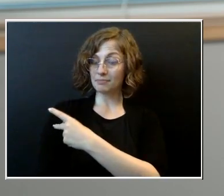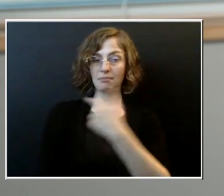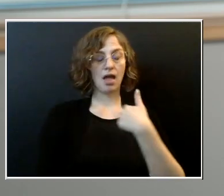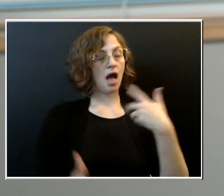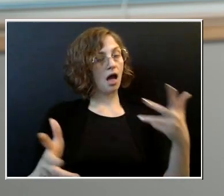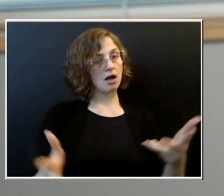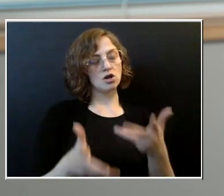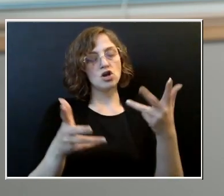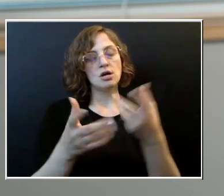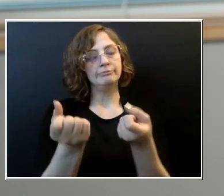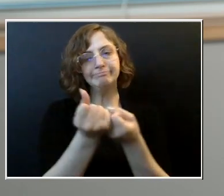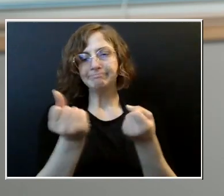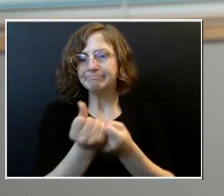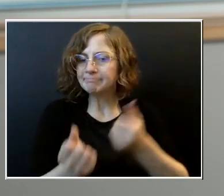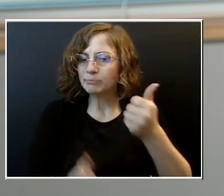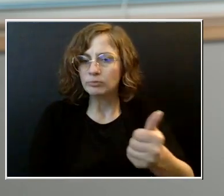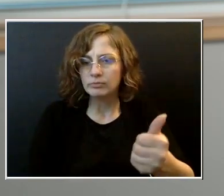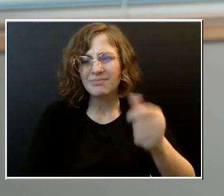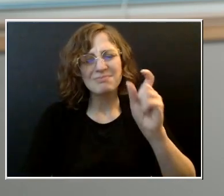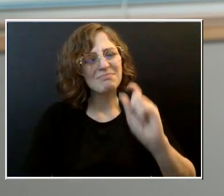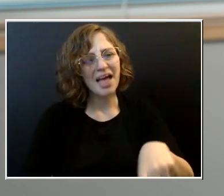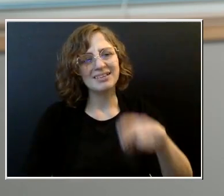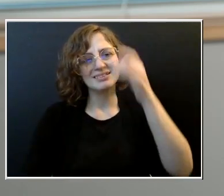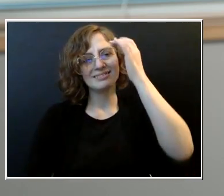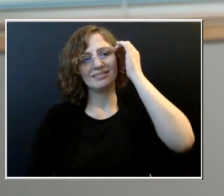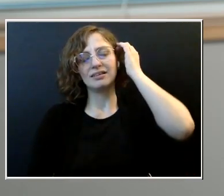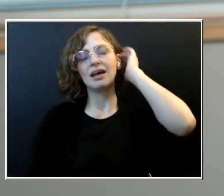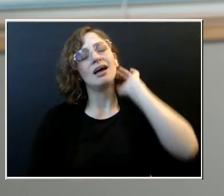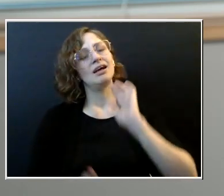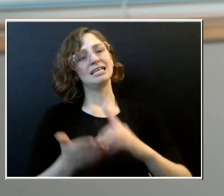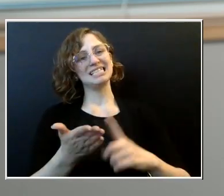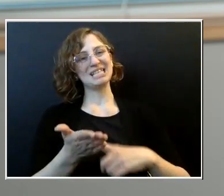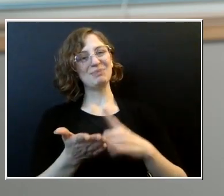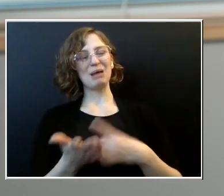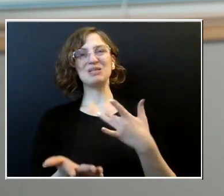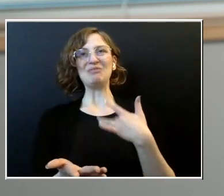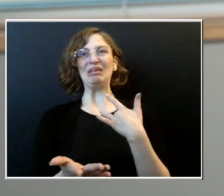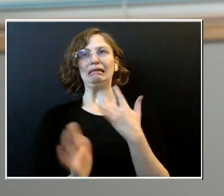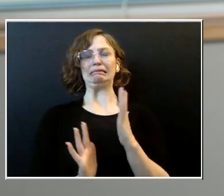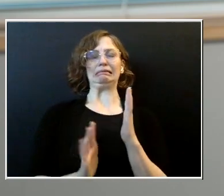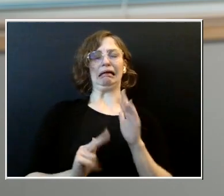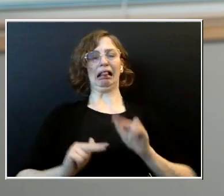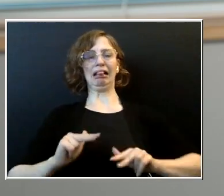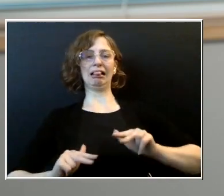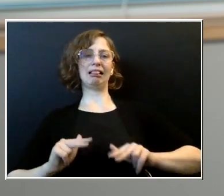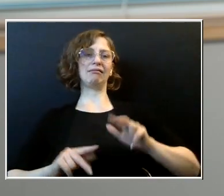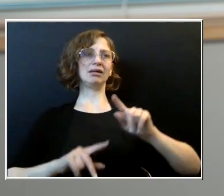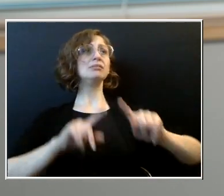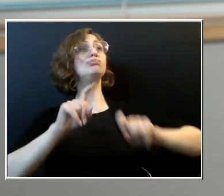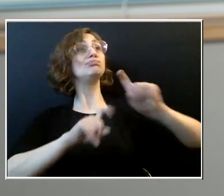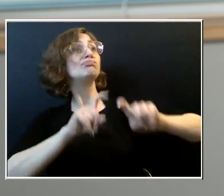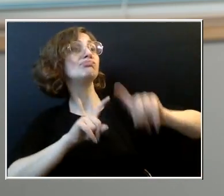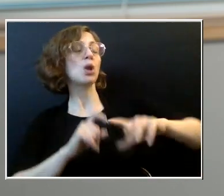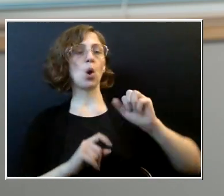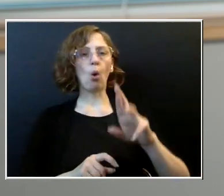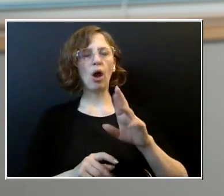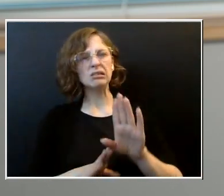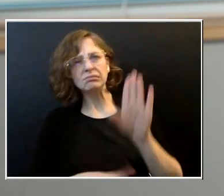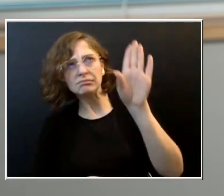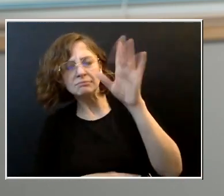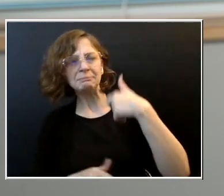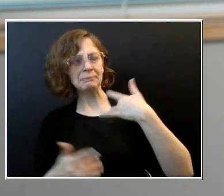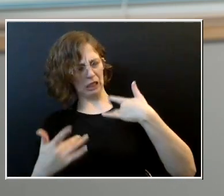yourself, right? So sometimes it can feel foreign to ask questions or to raise a flag, and you may